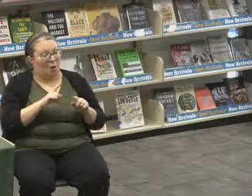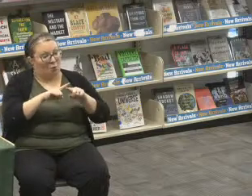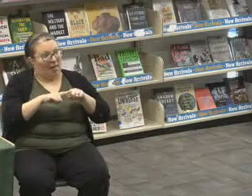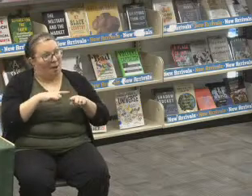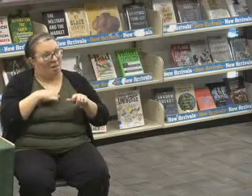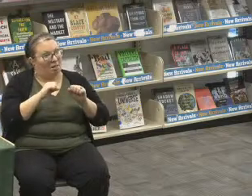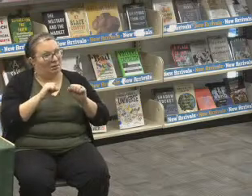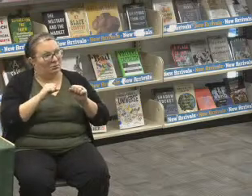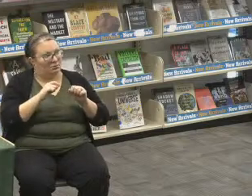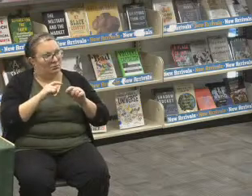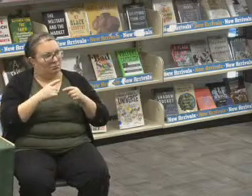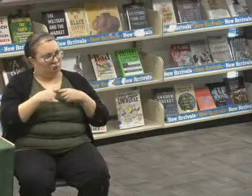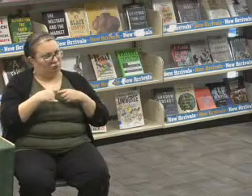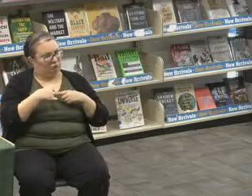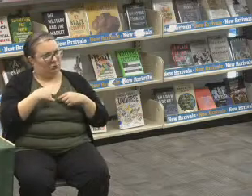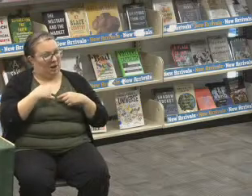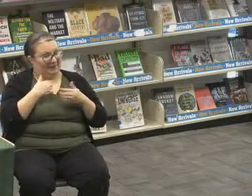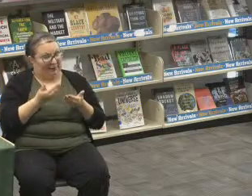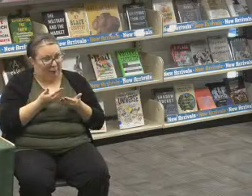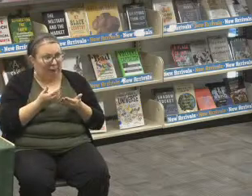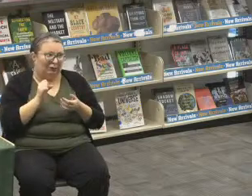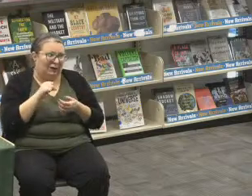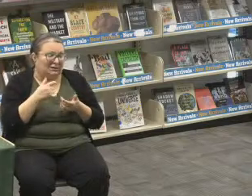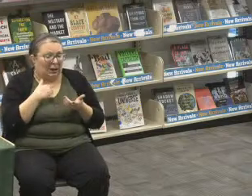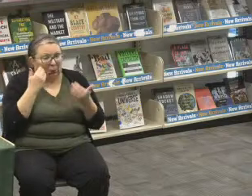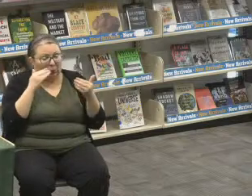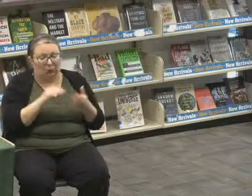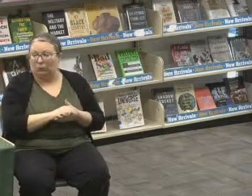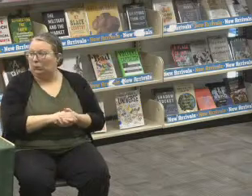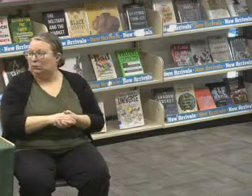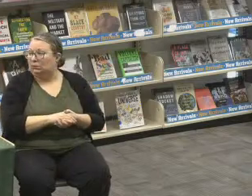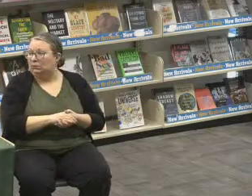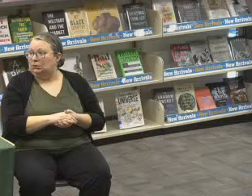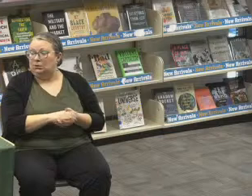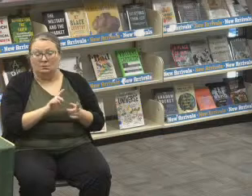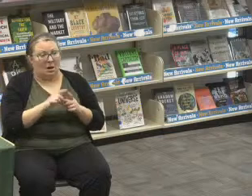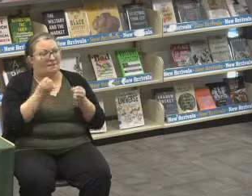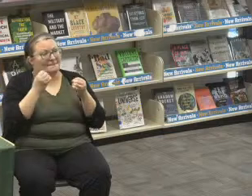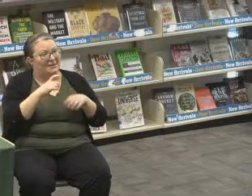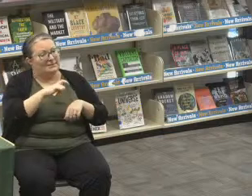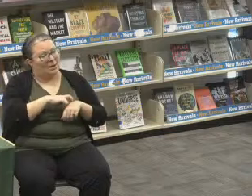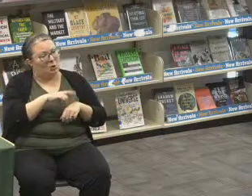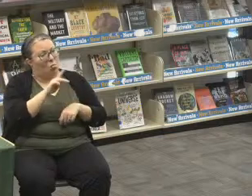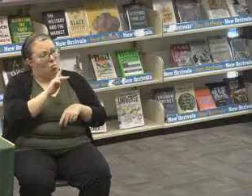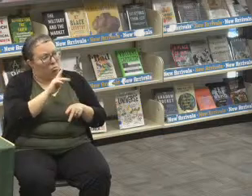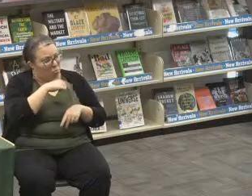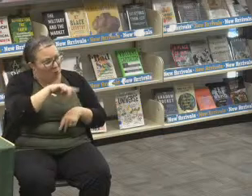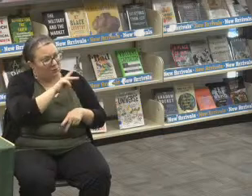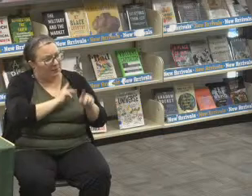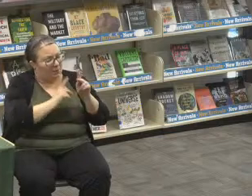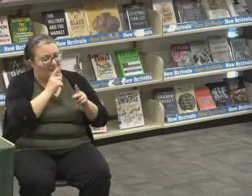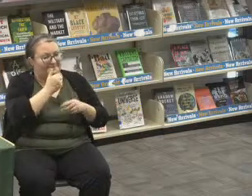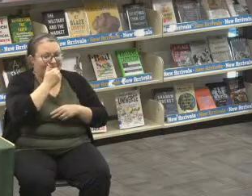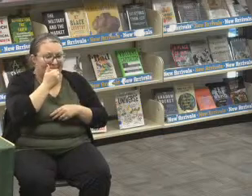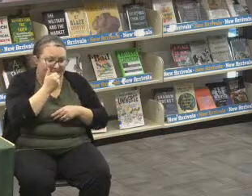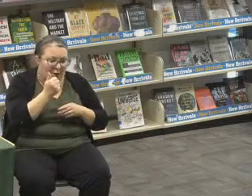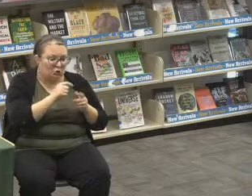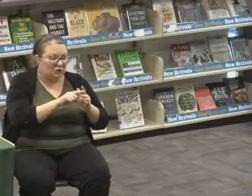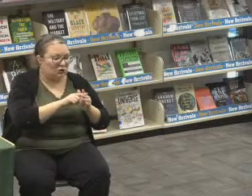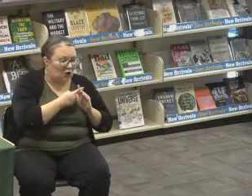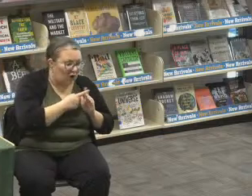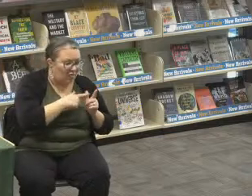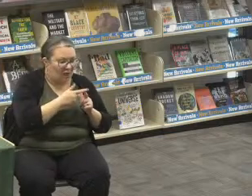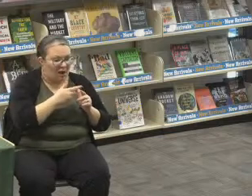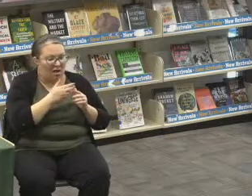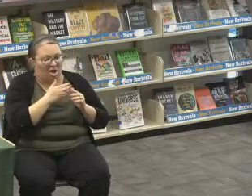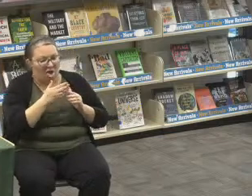dependable? I'm here, I guess. I don't know. But many times these are the people that are better starters than finishers